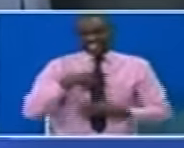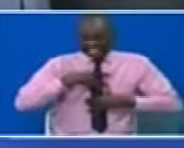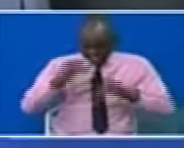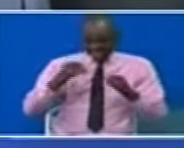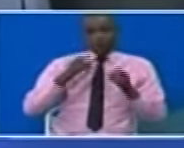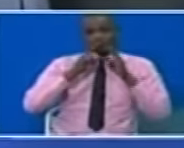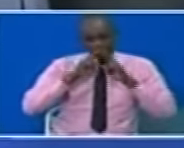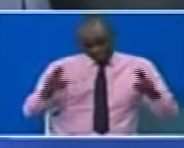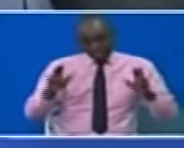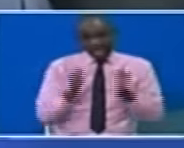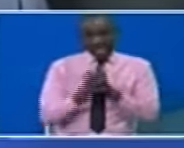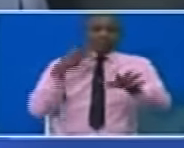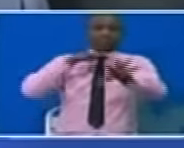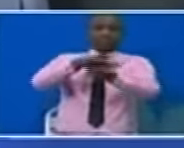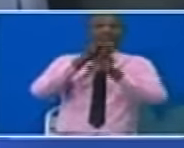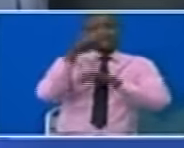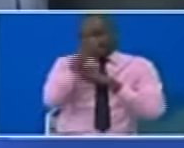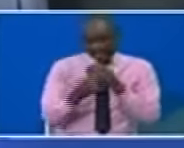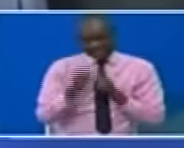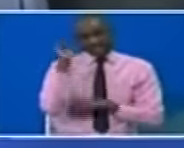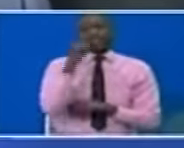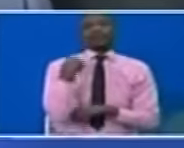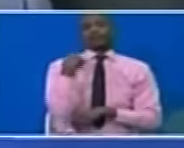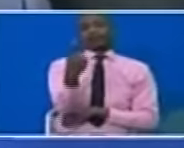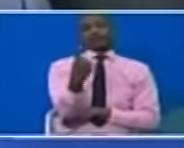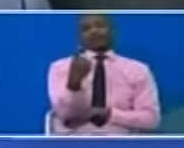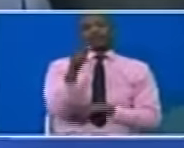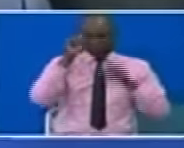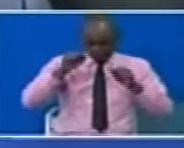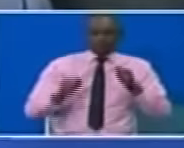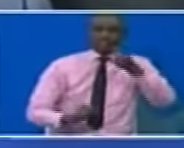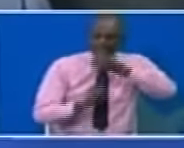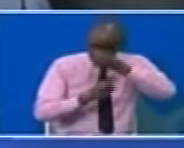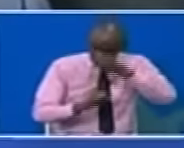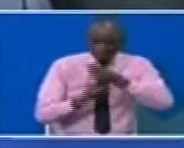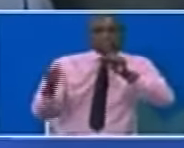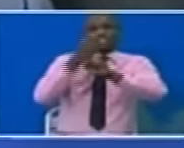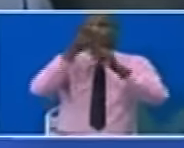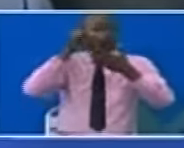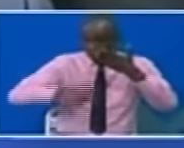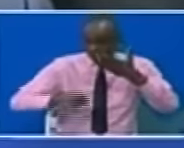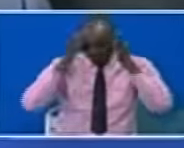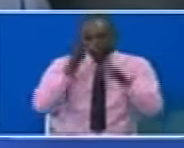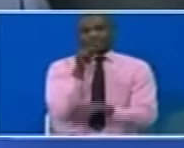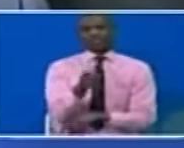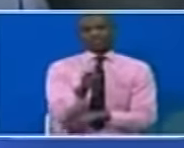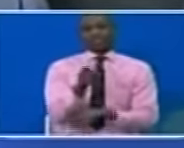the peaceful and integrated country, Kenya, and wish to support the realization of this focus